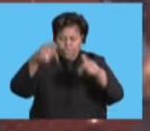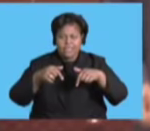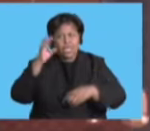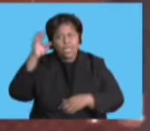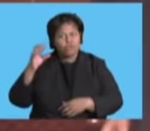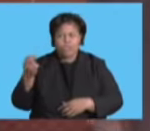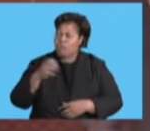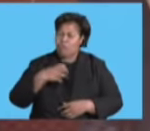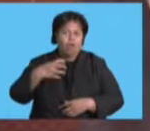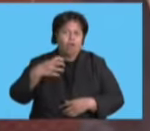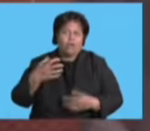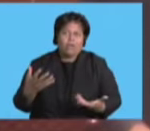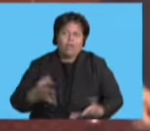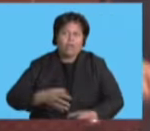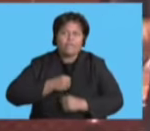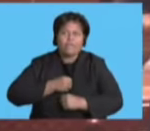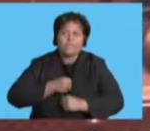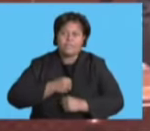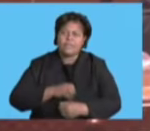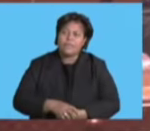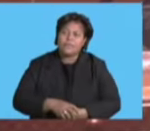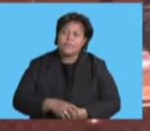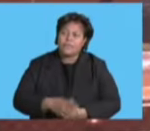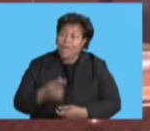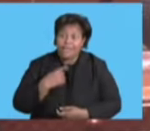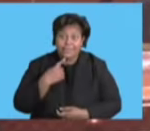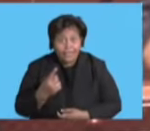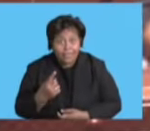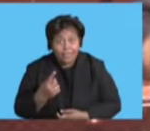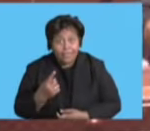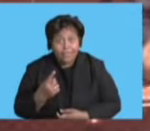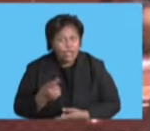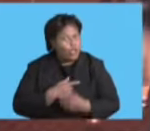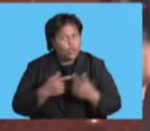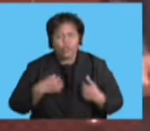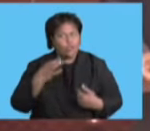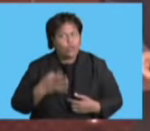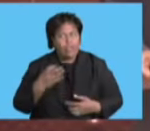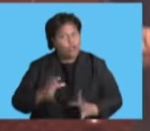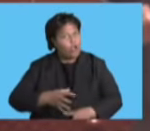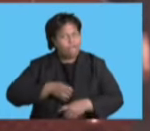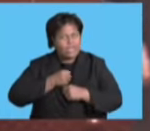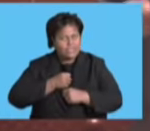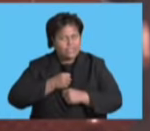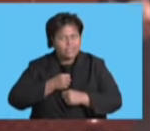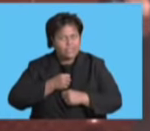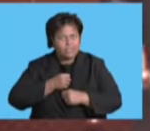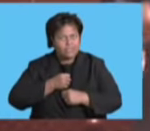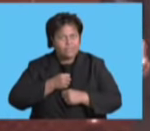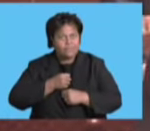anymore, Mr. Speaker. And as I said, we do not have confidence